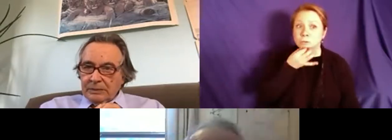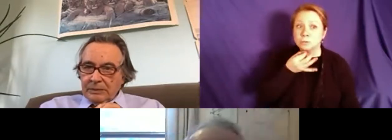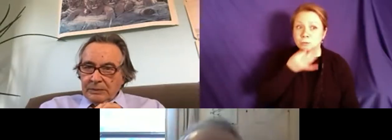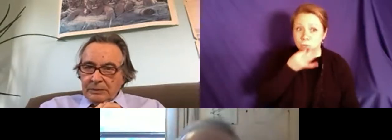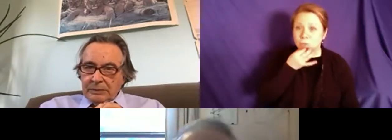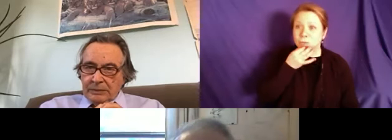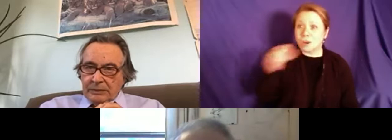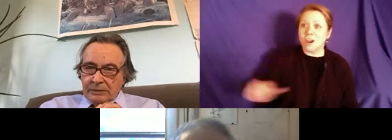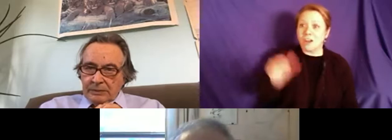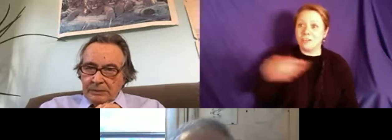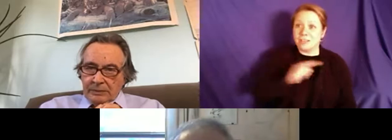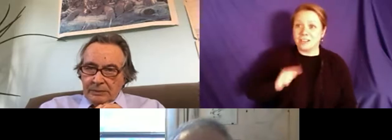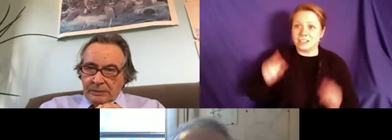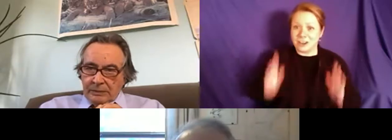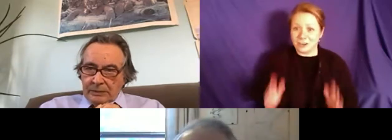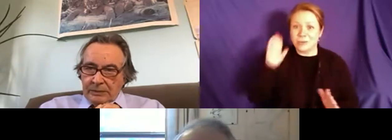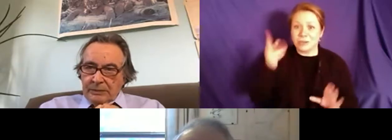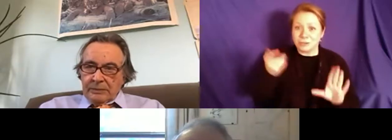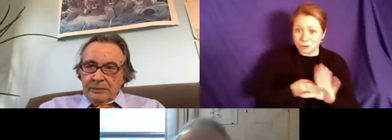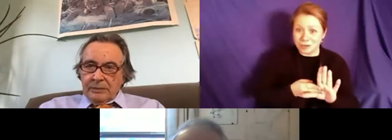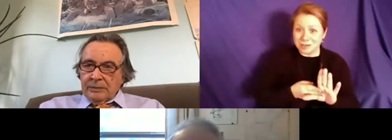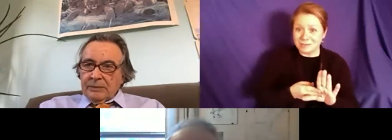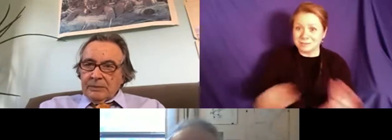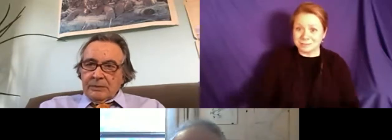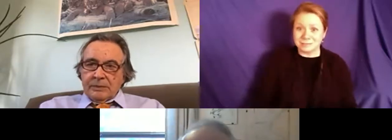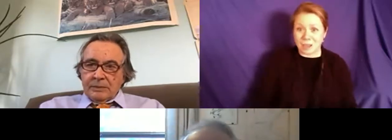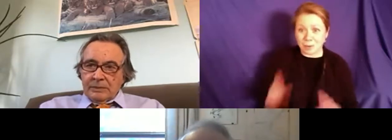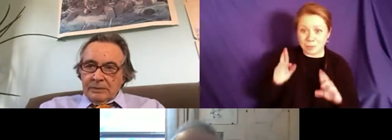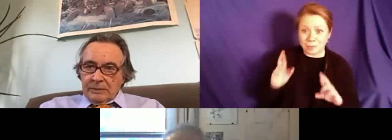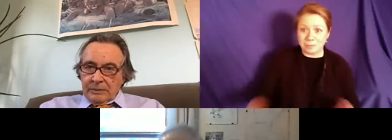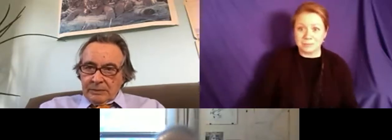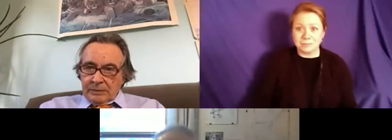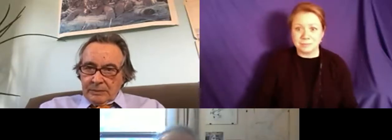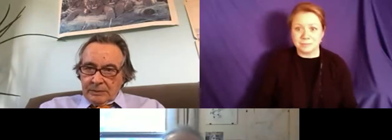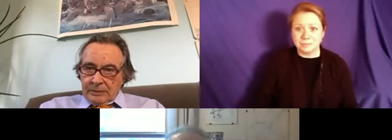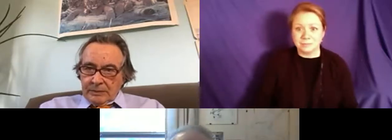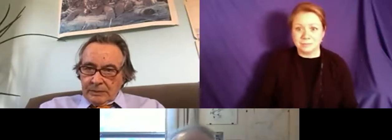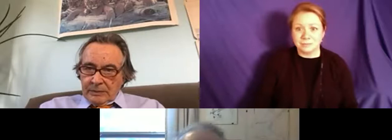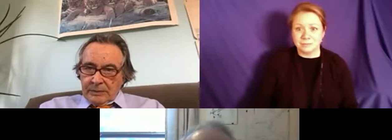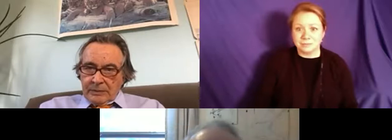our other legislators may be joining us. I hope so. I kind of think that